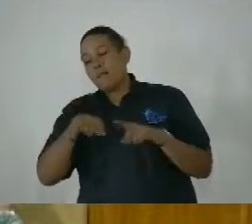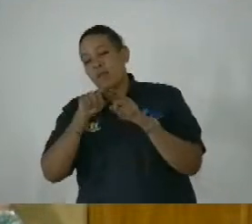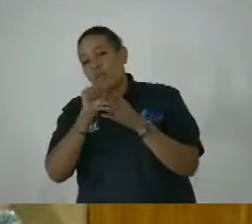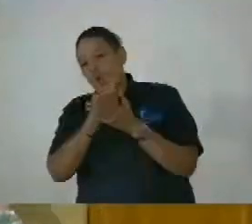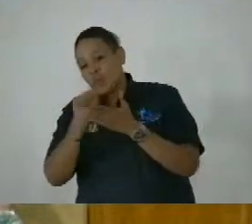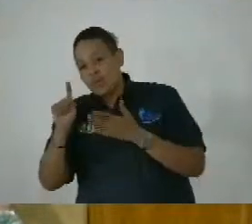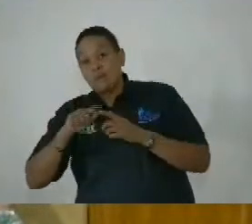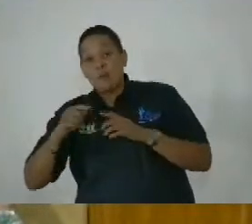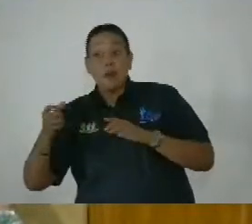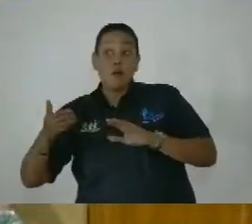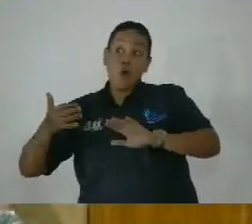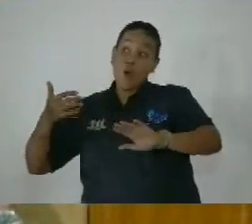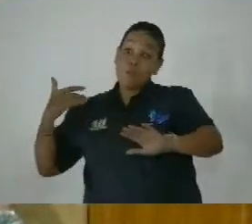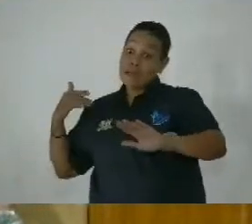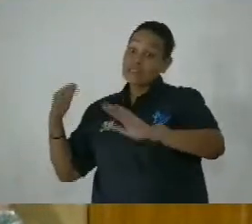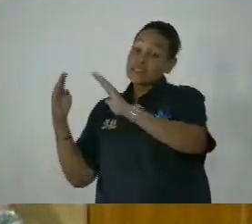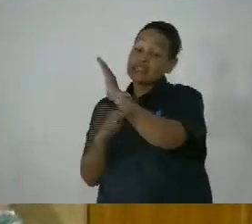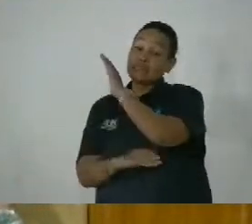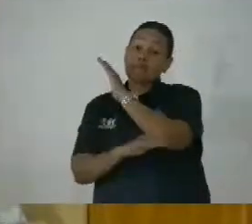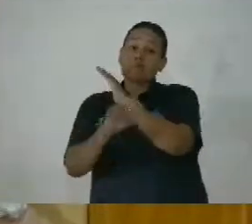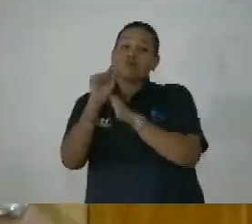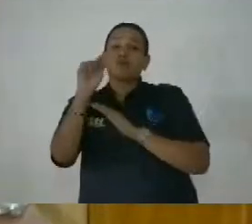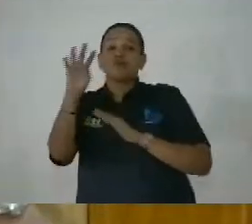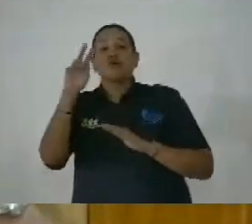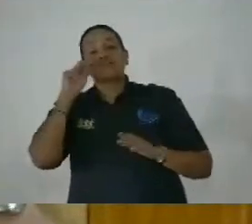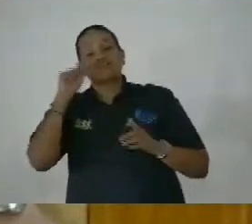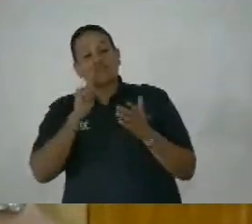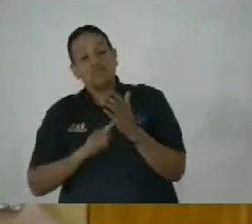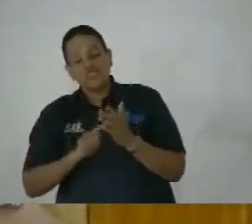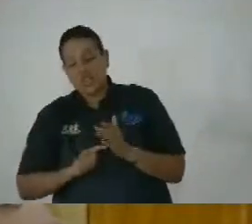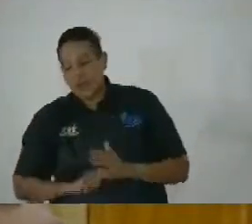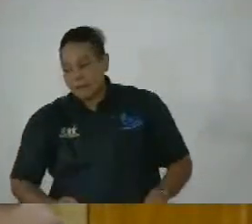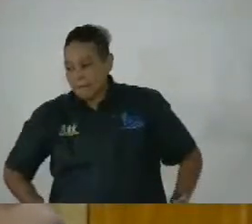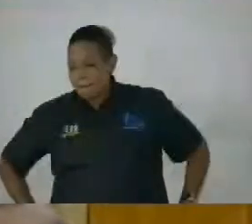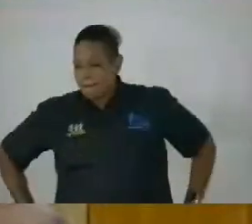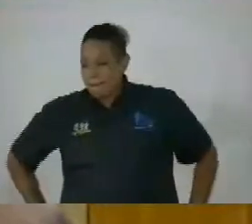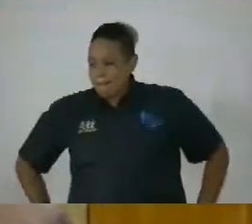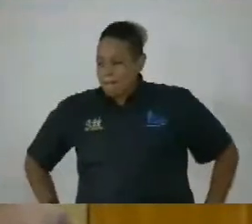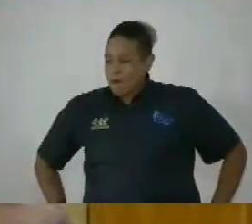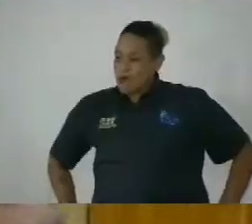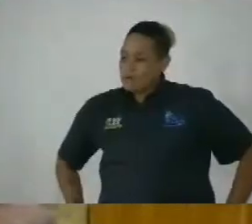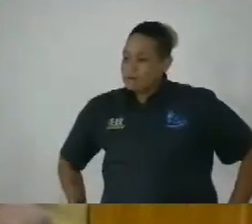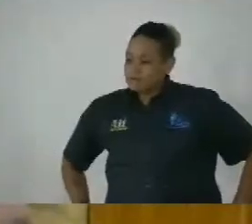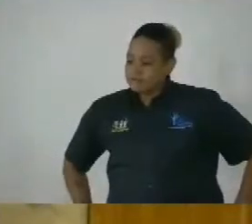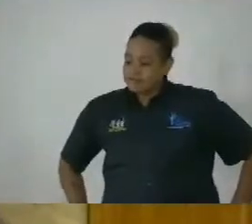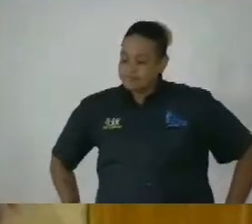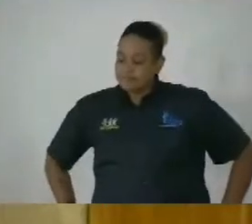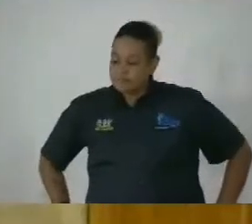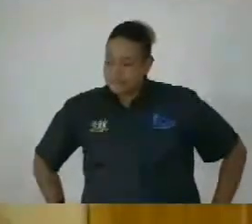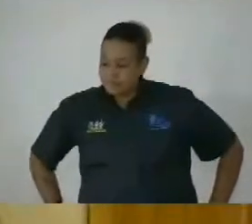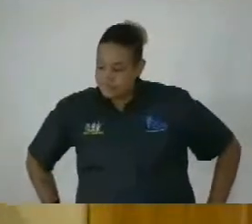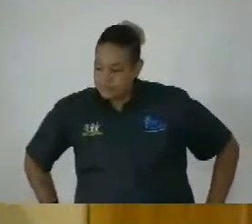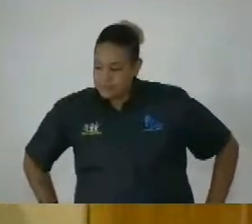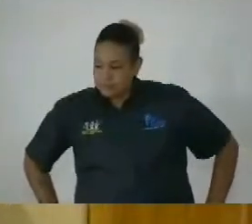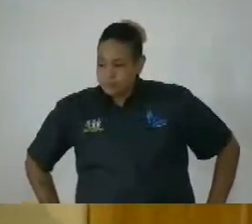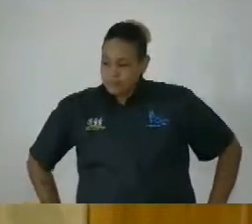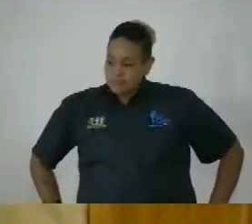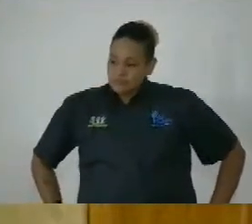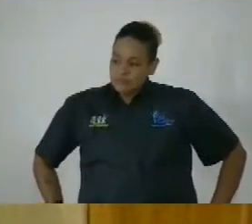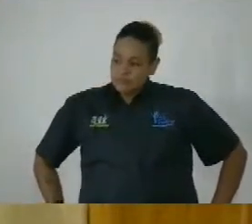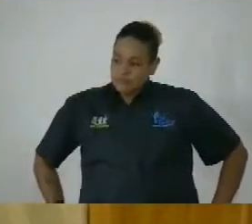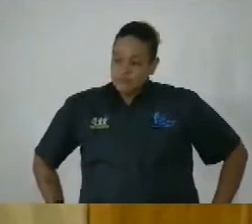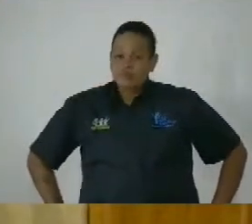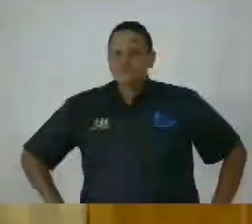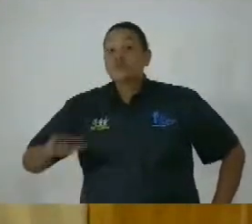to September of 2024 if you look at it carefully. For 3 weeks. The